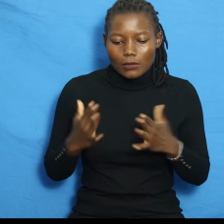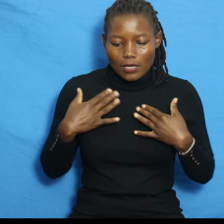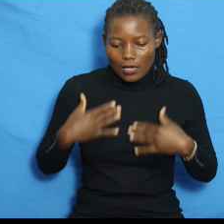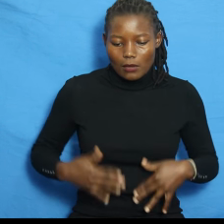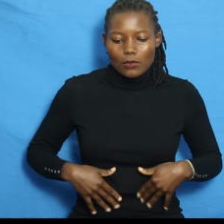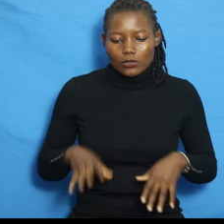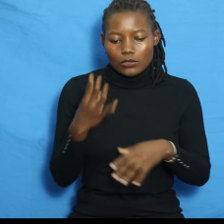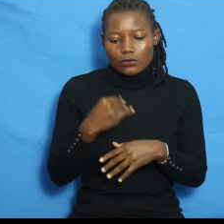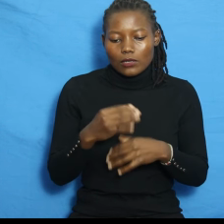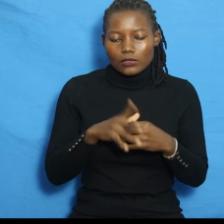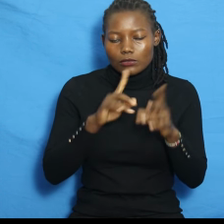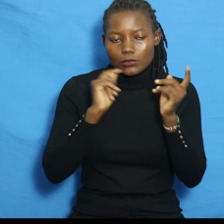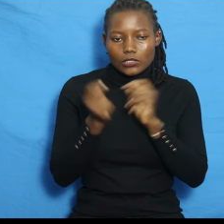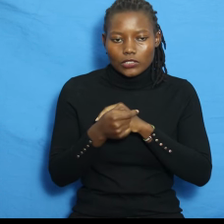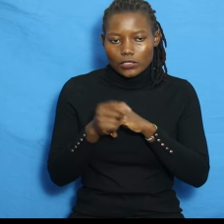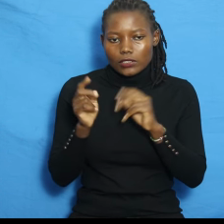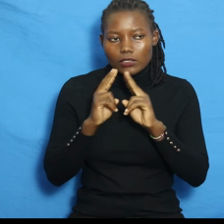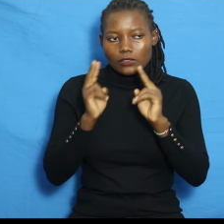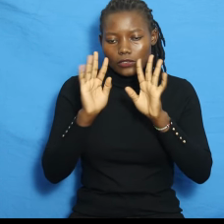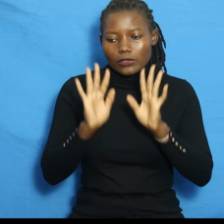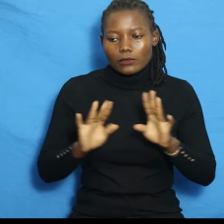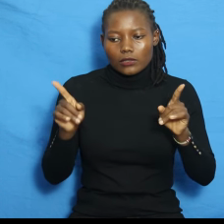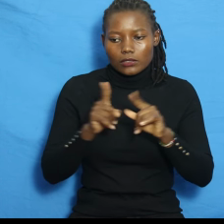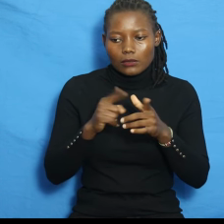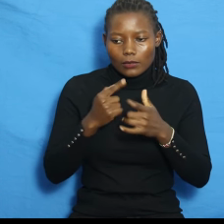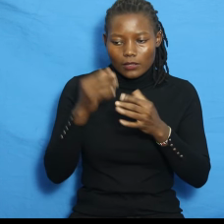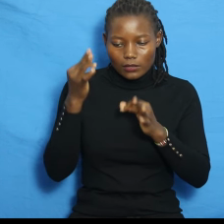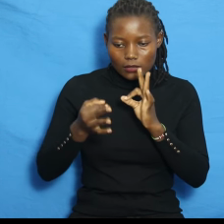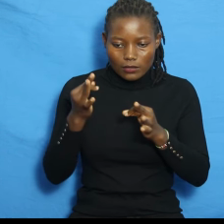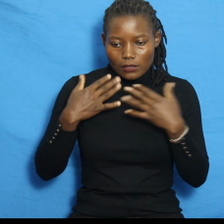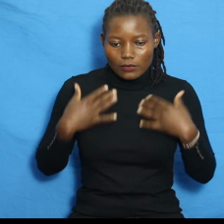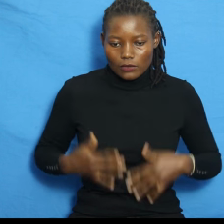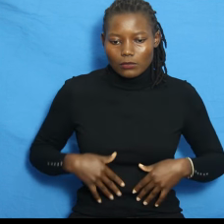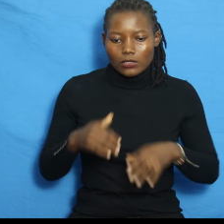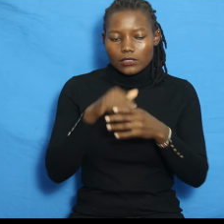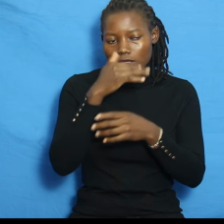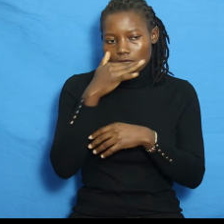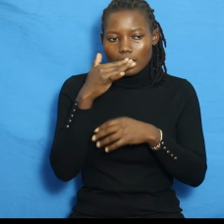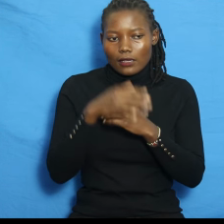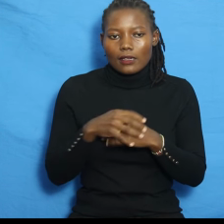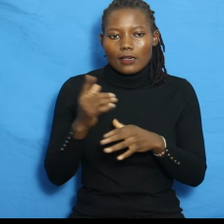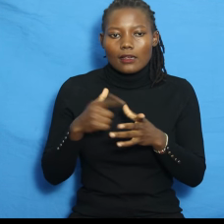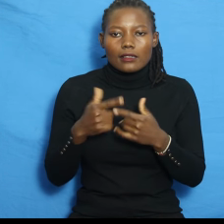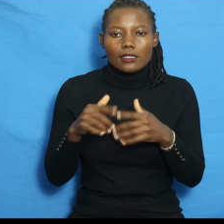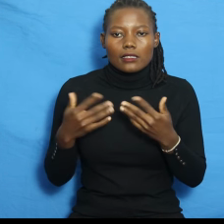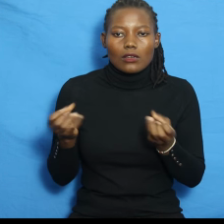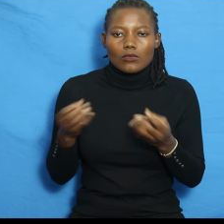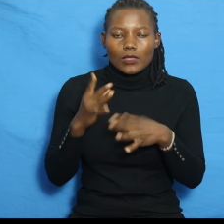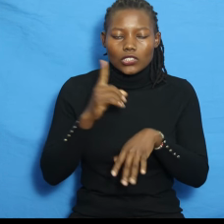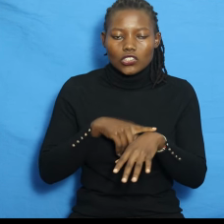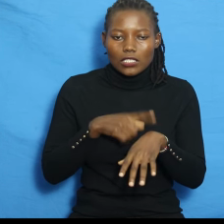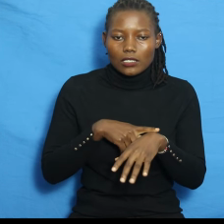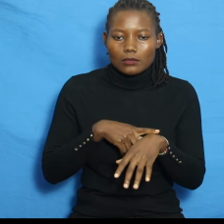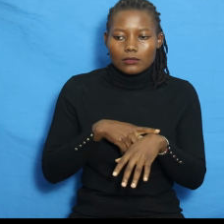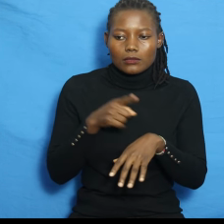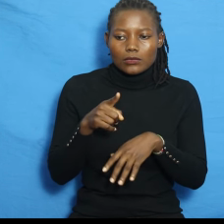transformed into projectile motion, is very important. And then if the body is in the air, then how much time does it